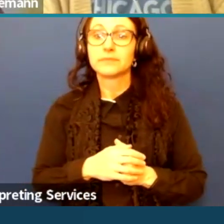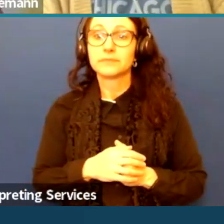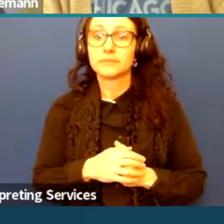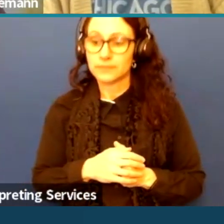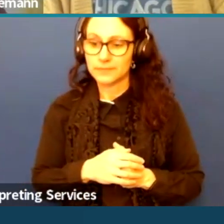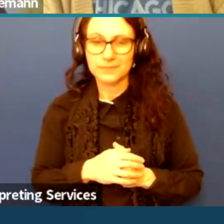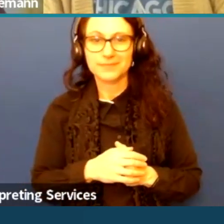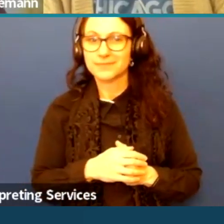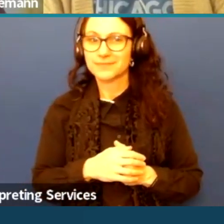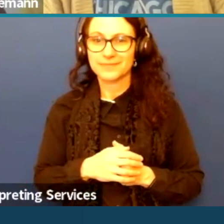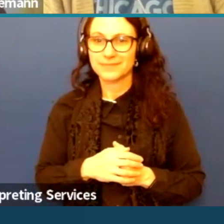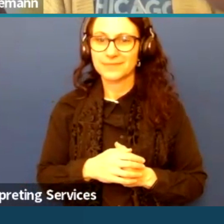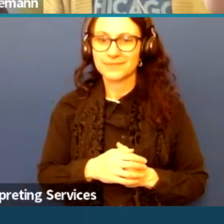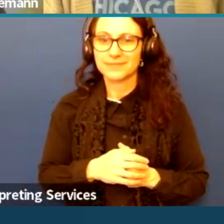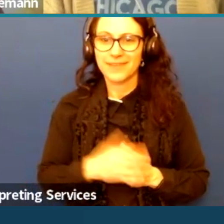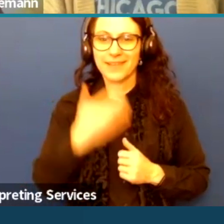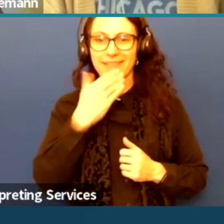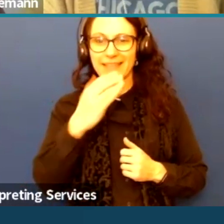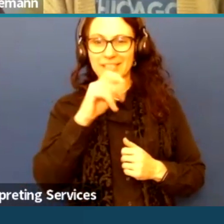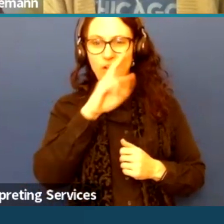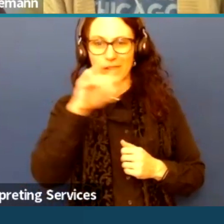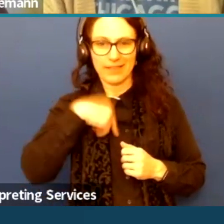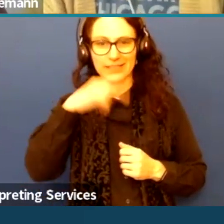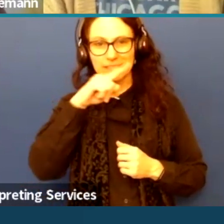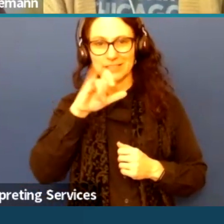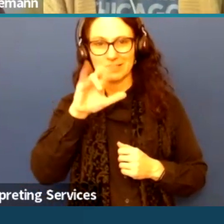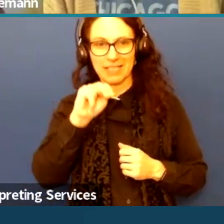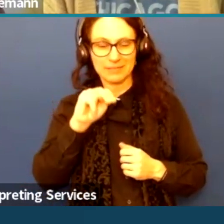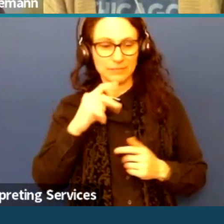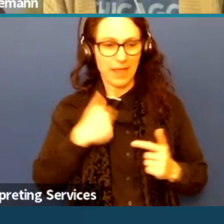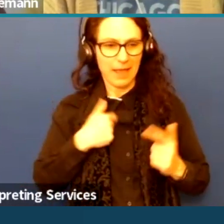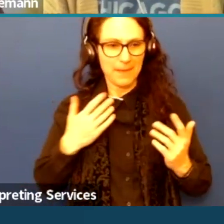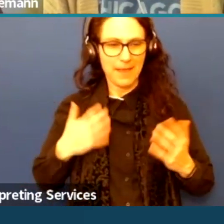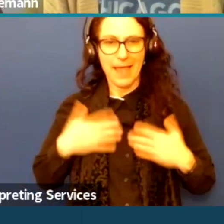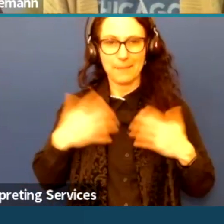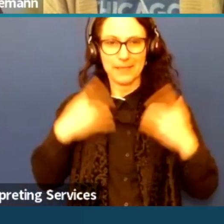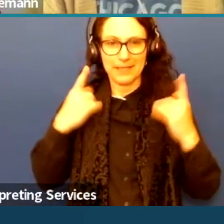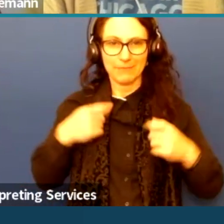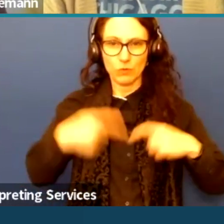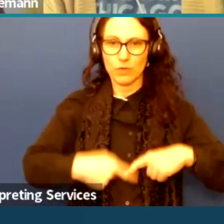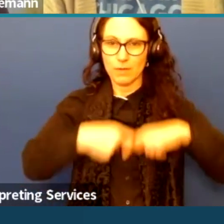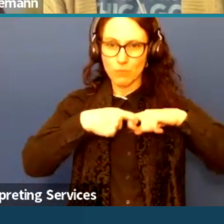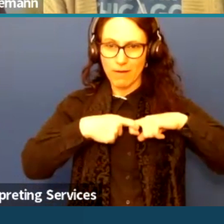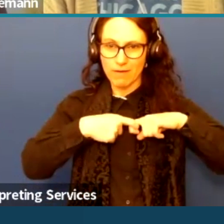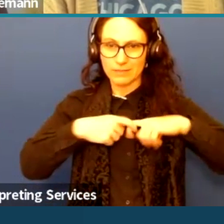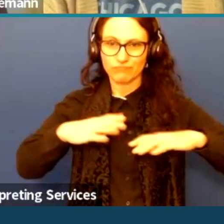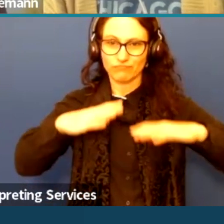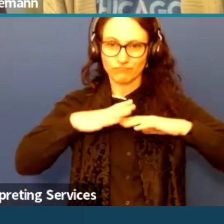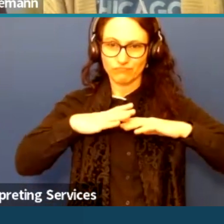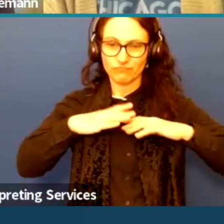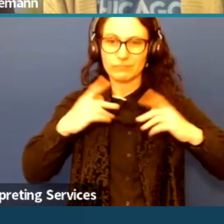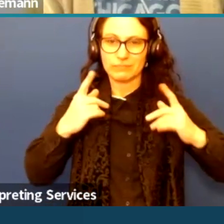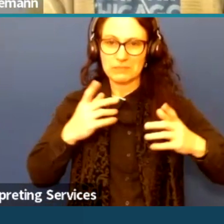Thanks, Carly. This is Zhen speaking. I'm happy to give you a break and get some much needed